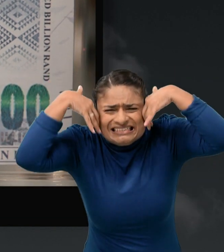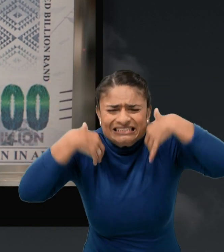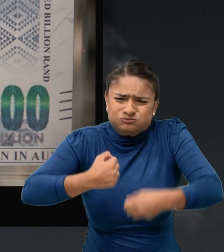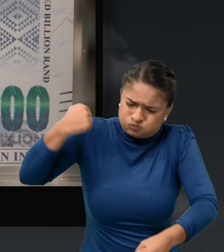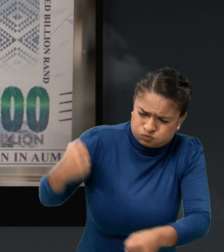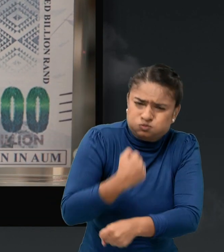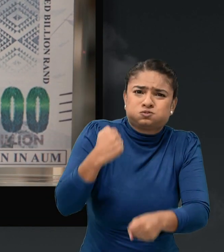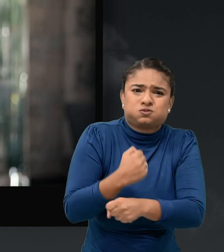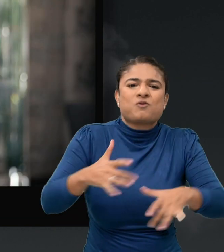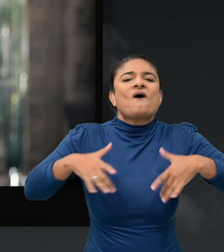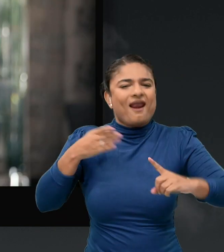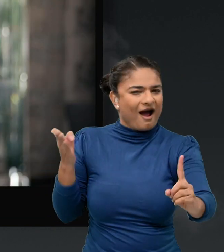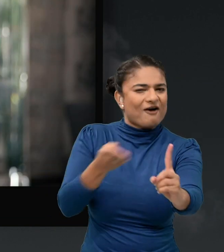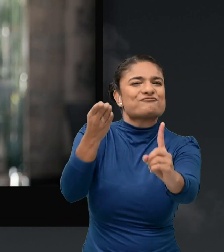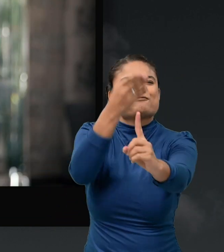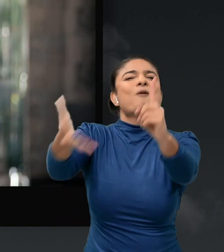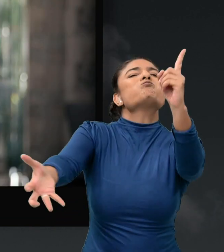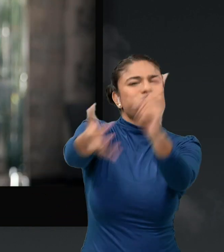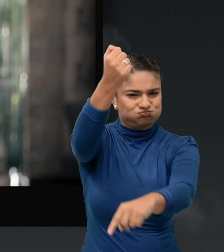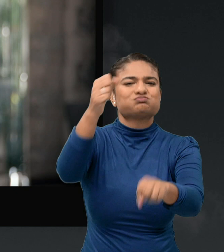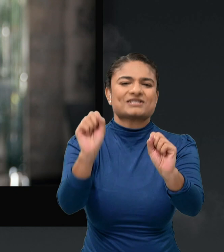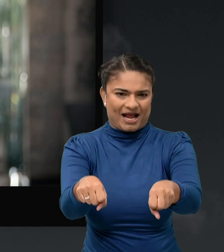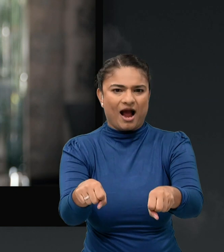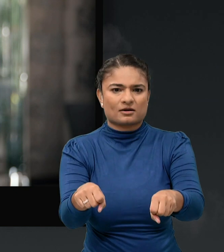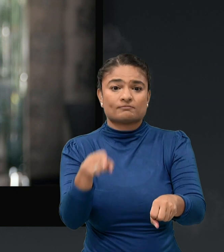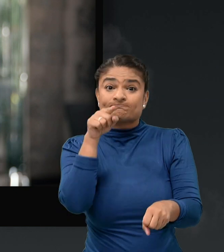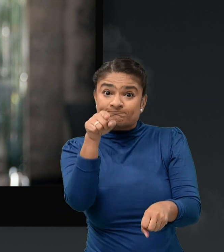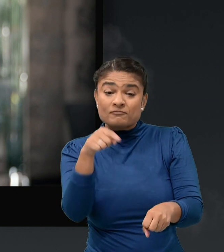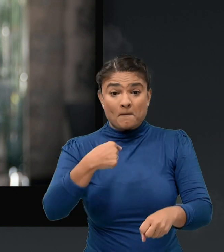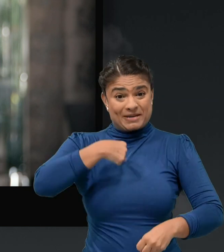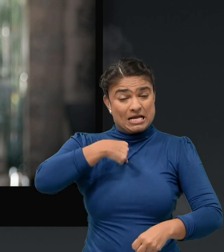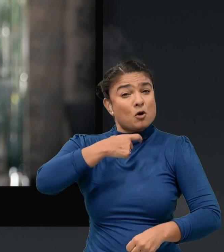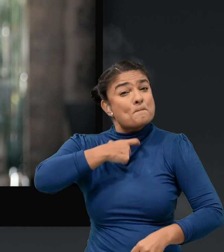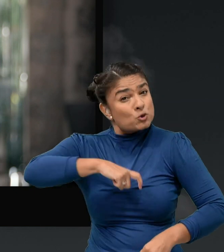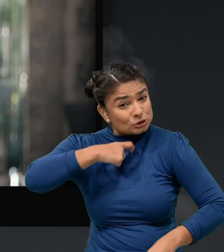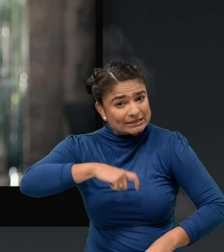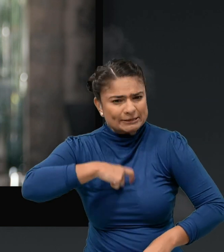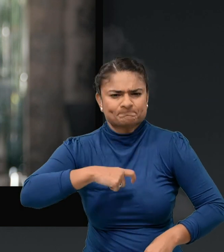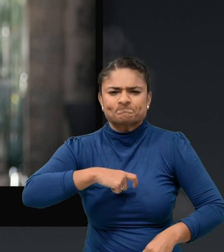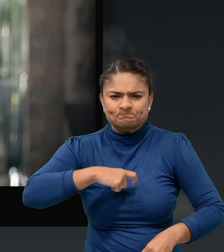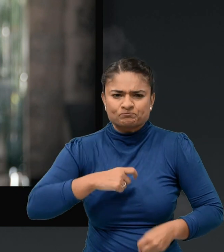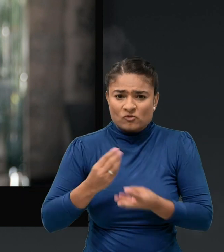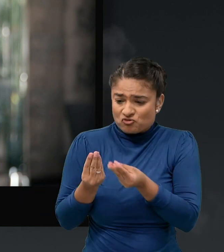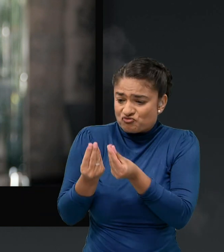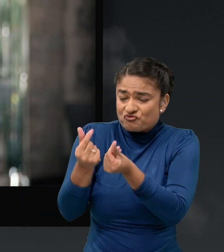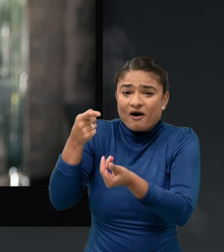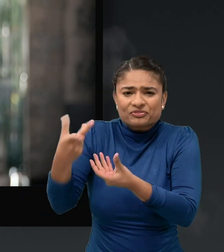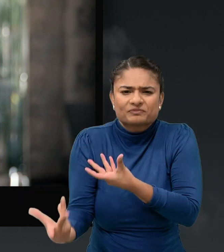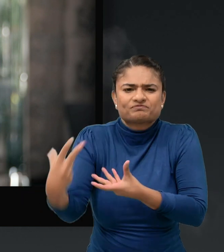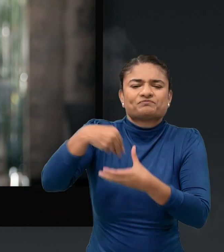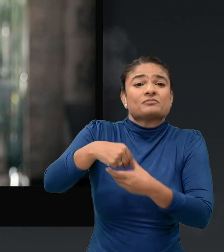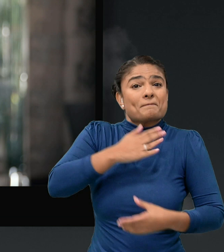the sweat to be able to move ahead in life. And therefore, for me personally, wealth